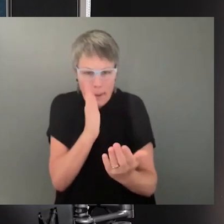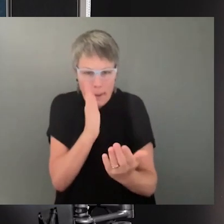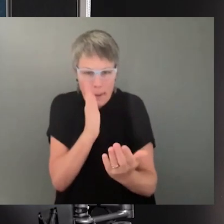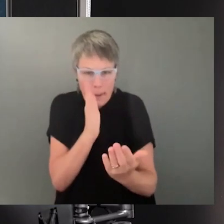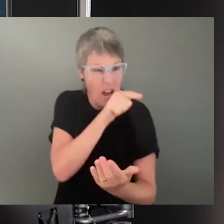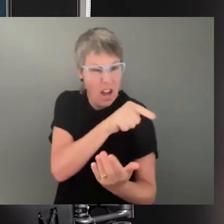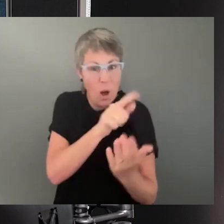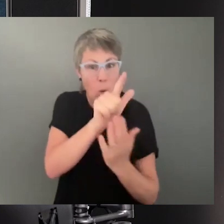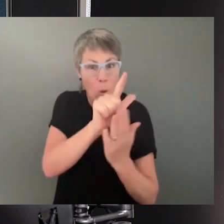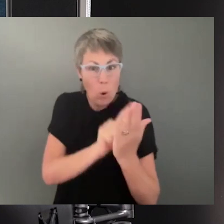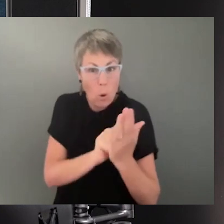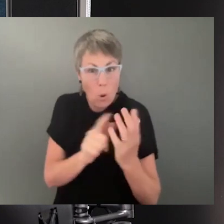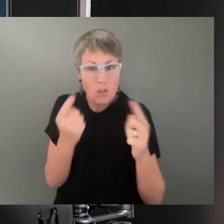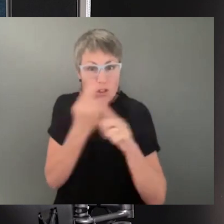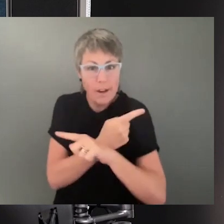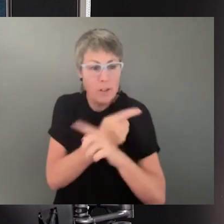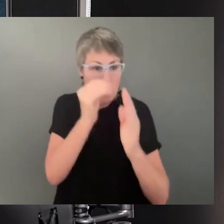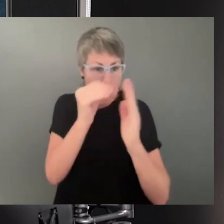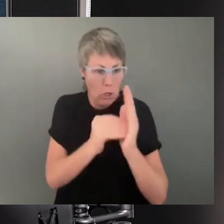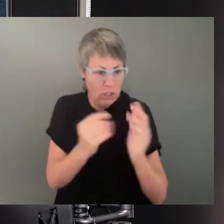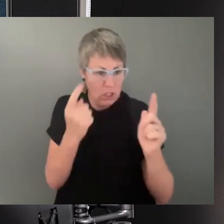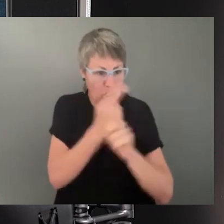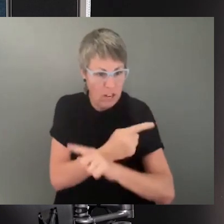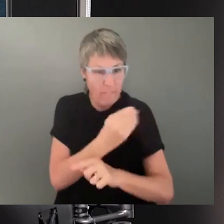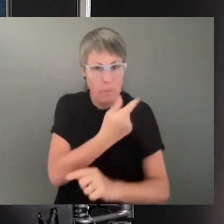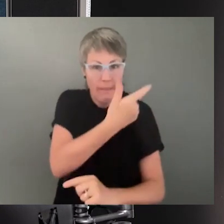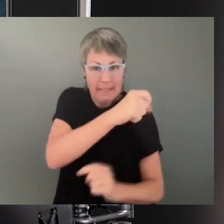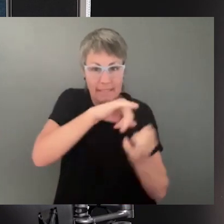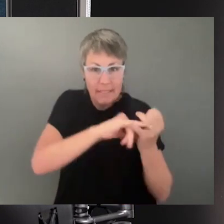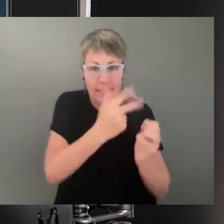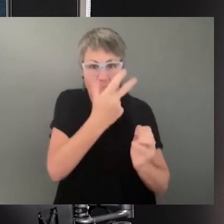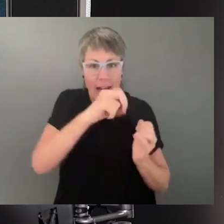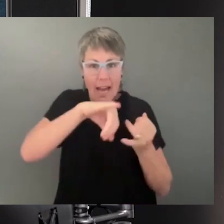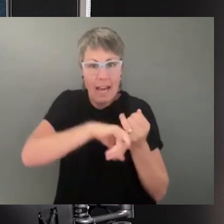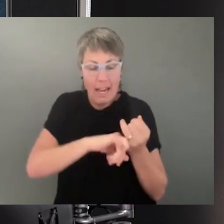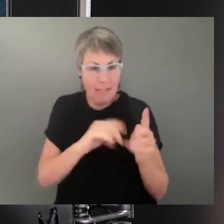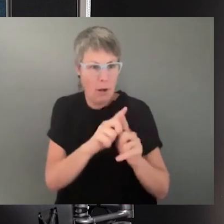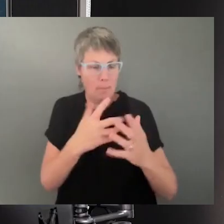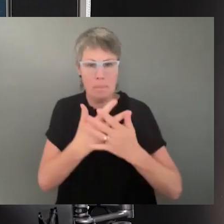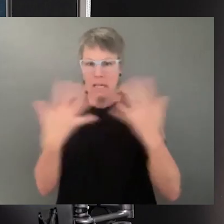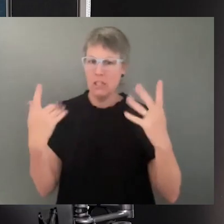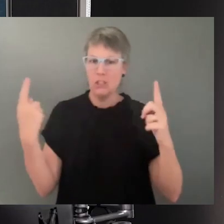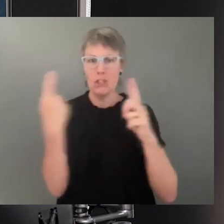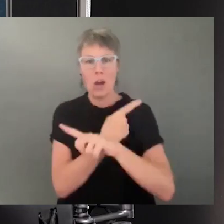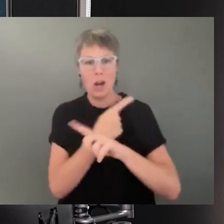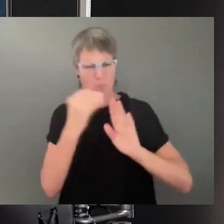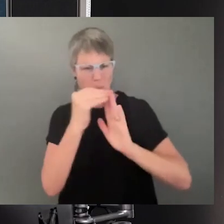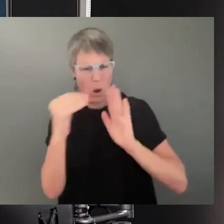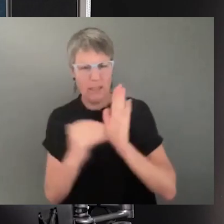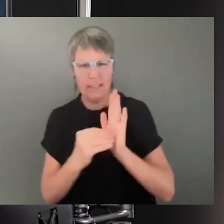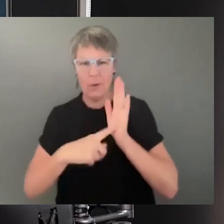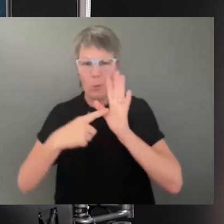see as key turning points. And I think people find that timeline a real favourite. It sort of puts things